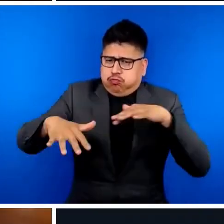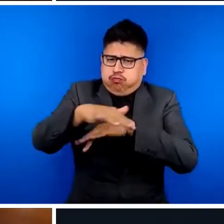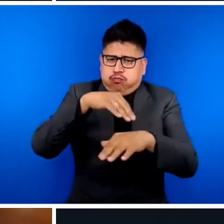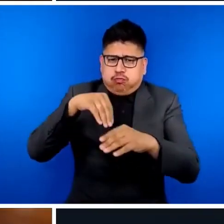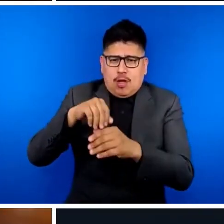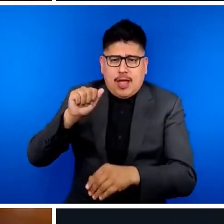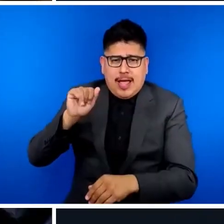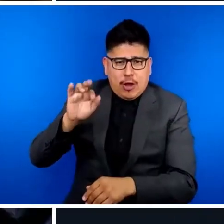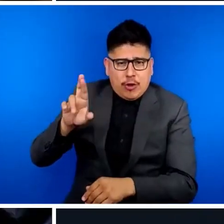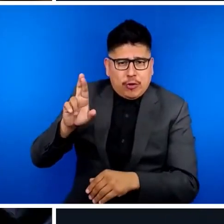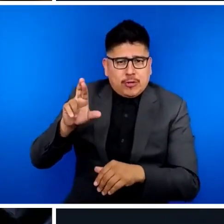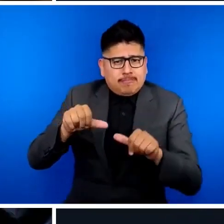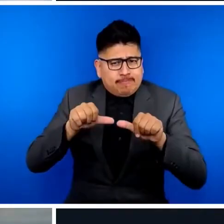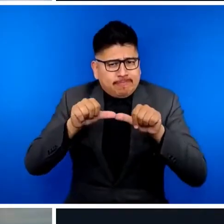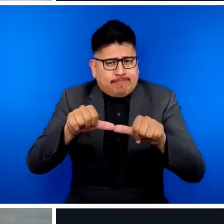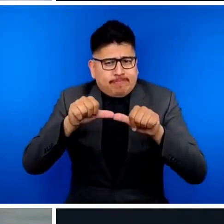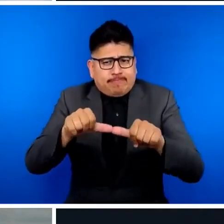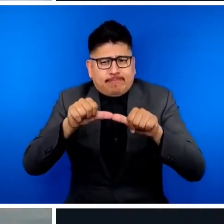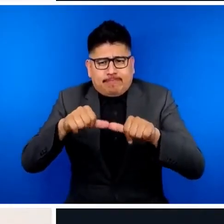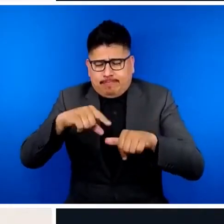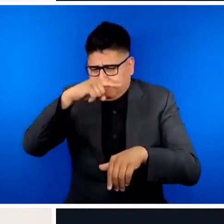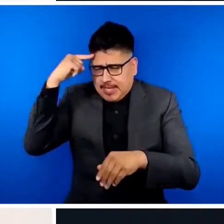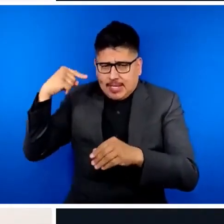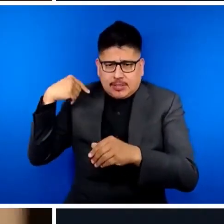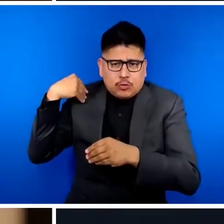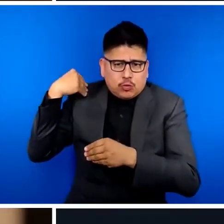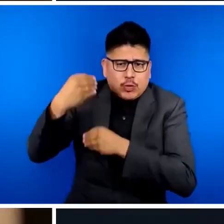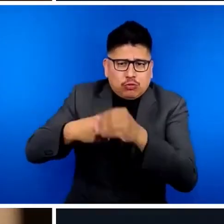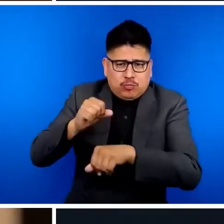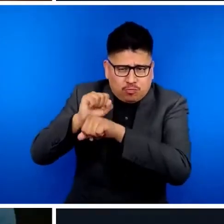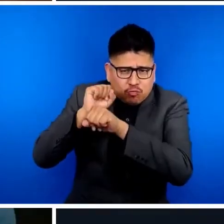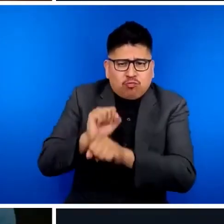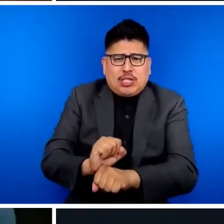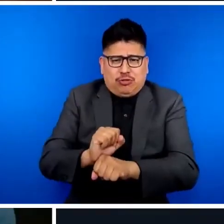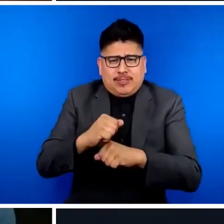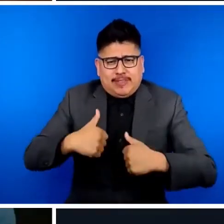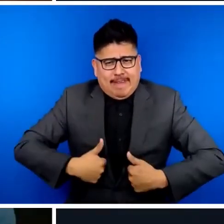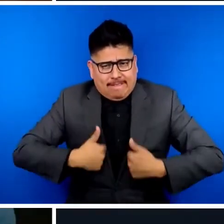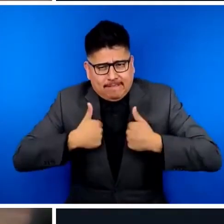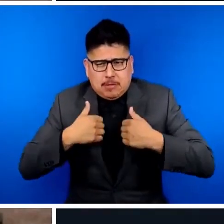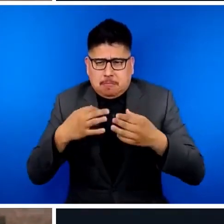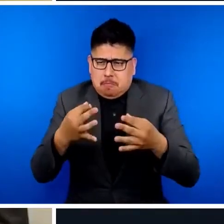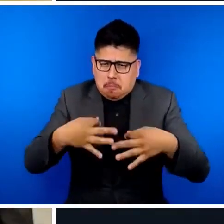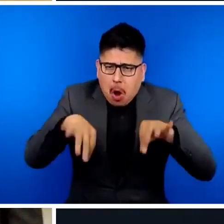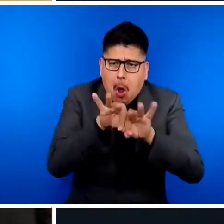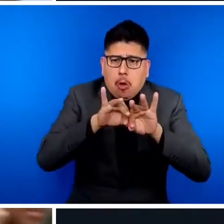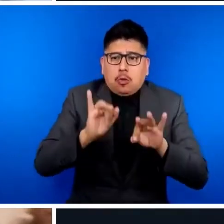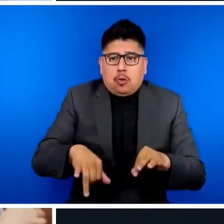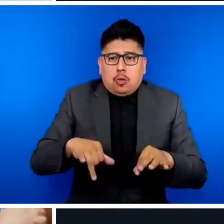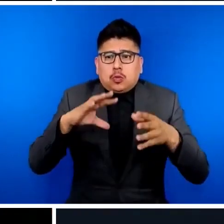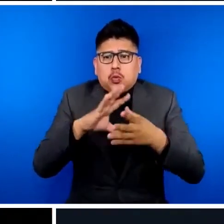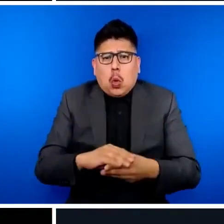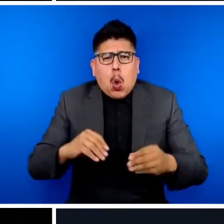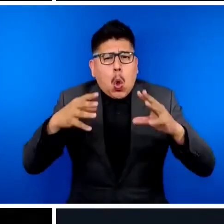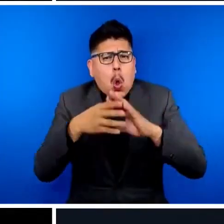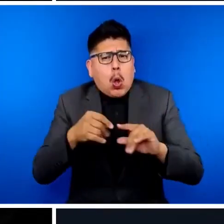Keeping Black traditions alive, it's so important. This story was meant to be told. This feels so good.